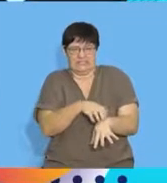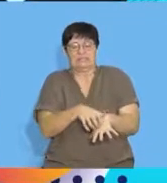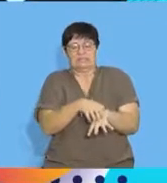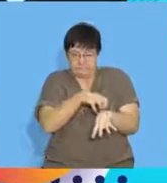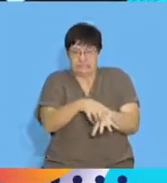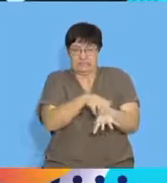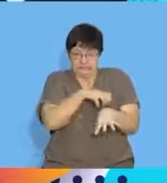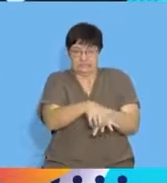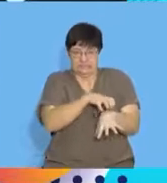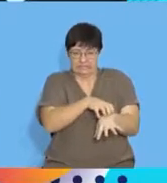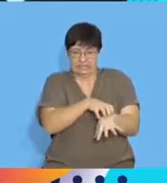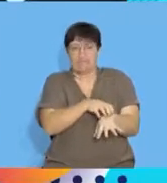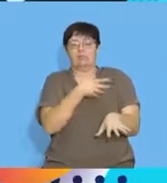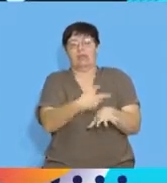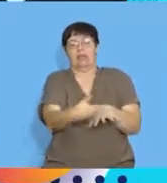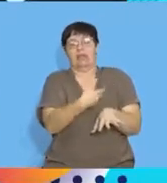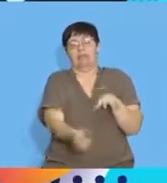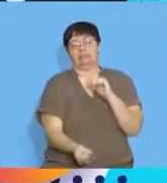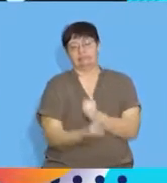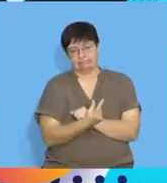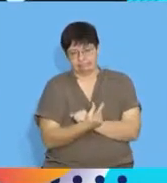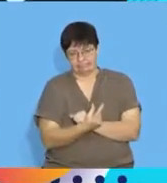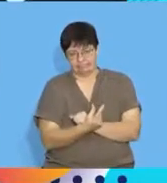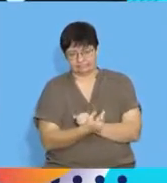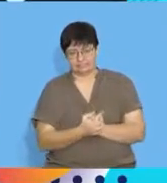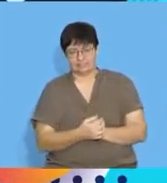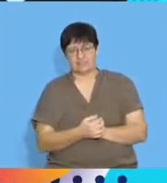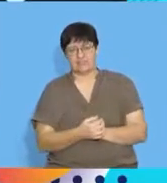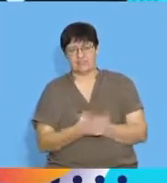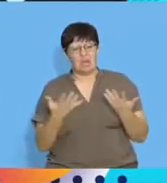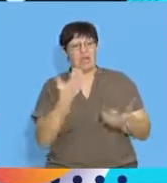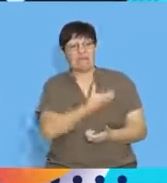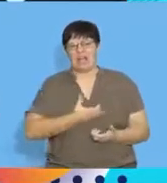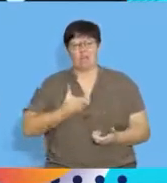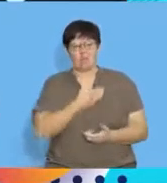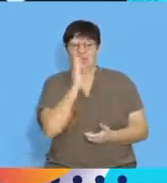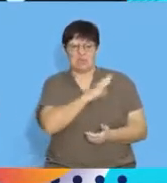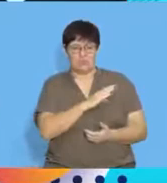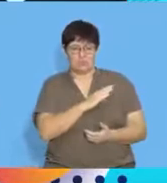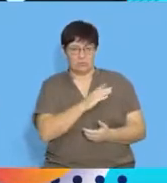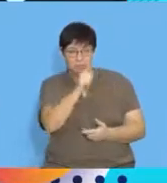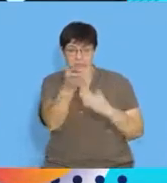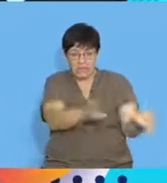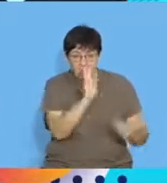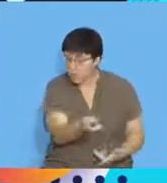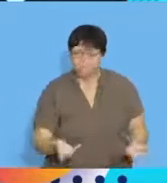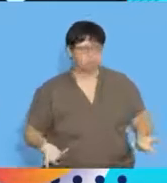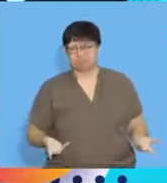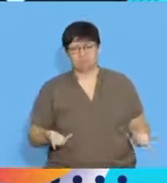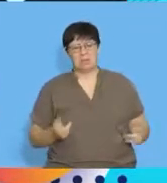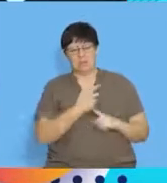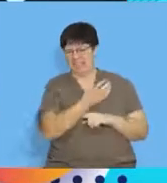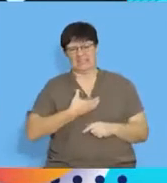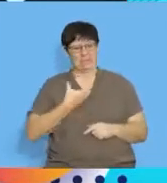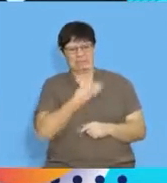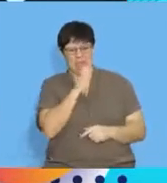scratching, you can make it bleed, all right? So it's uncomfortable. It's not going to kill you, all right, but it is going to make you uncomfortable. I don't know